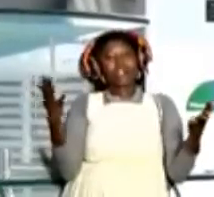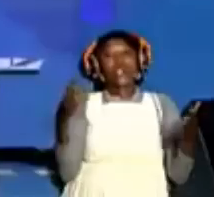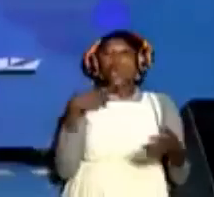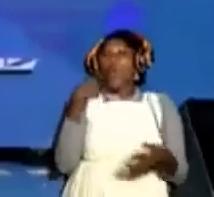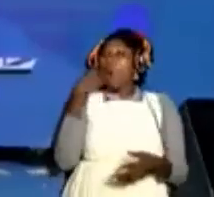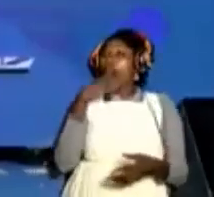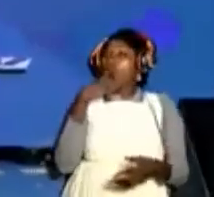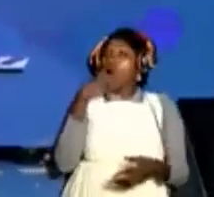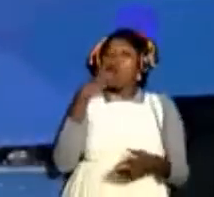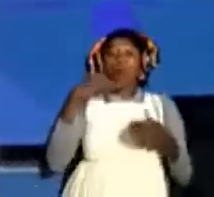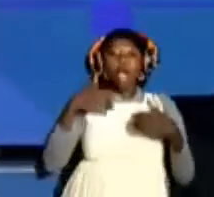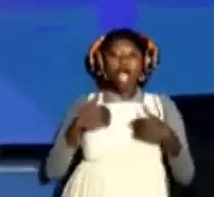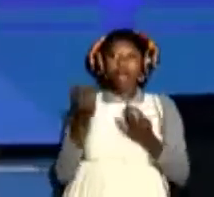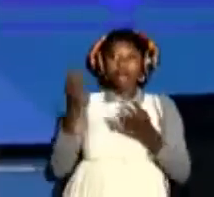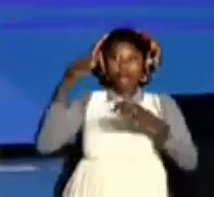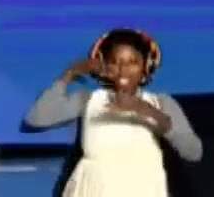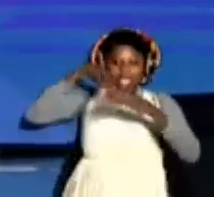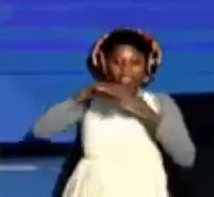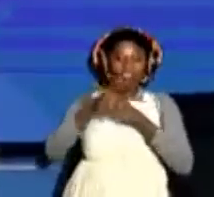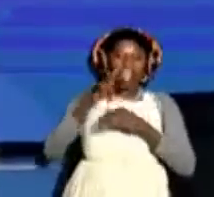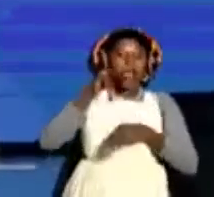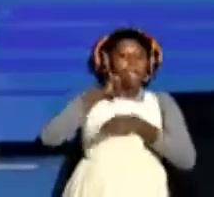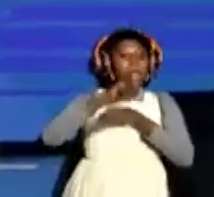who have come into the ministry